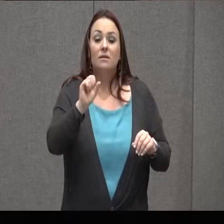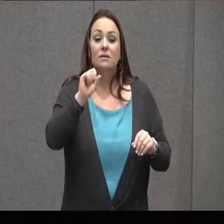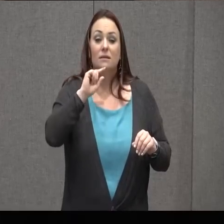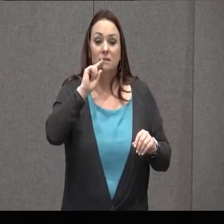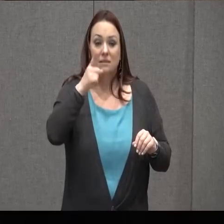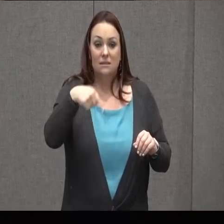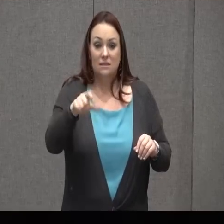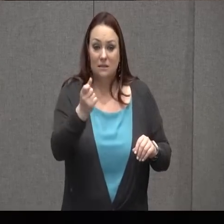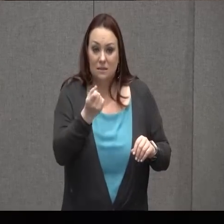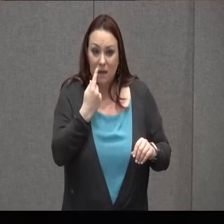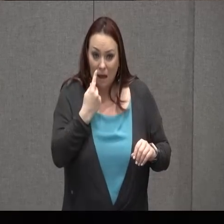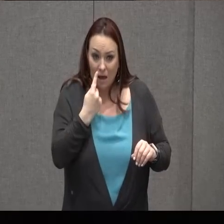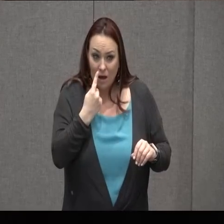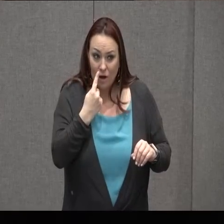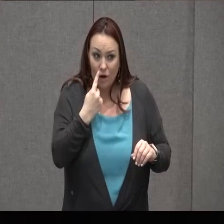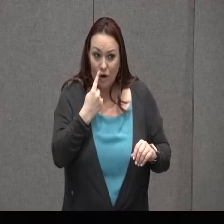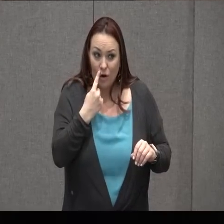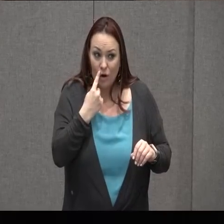S-t-er.